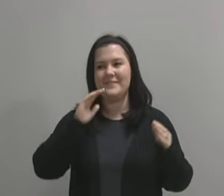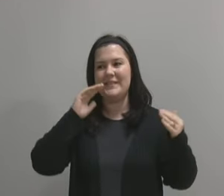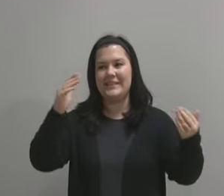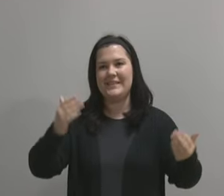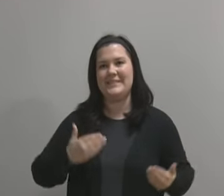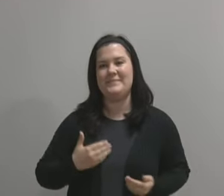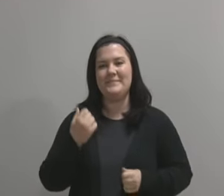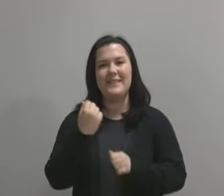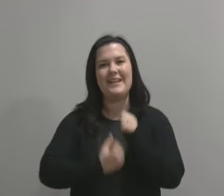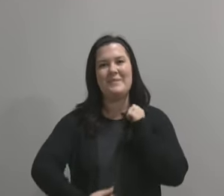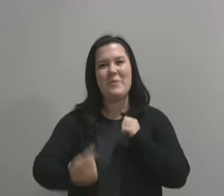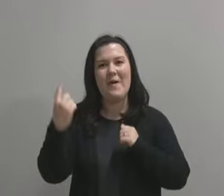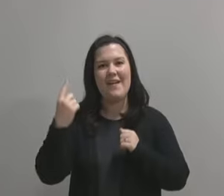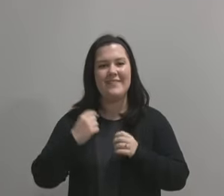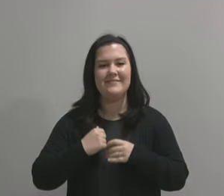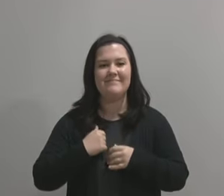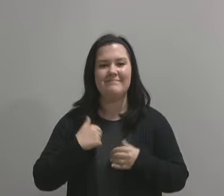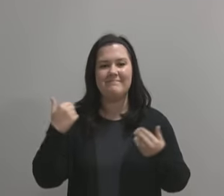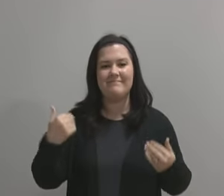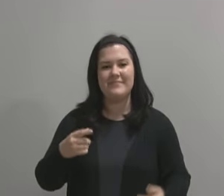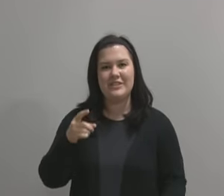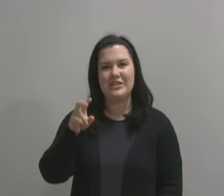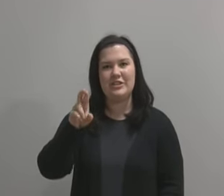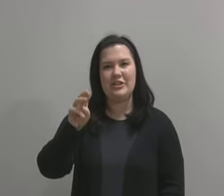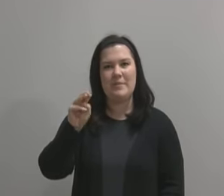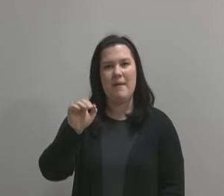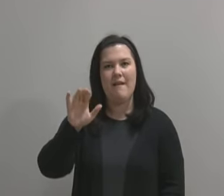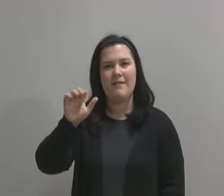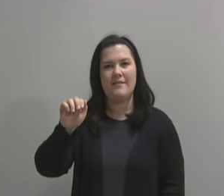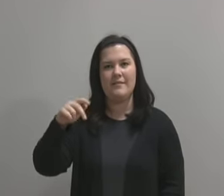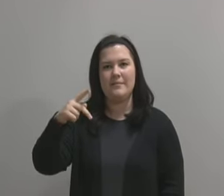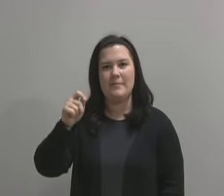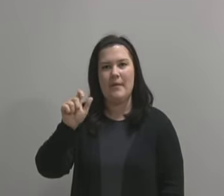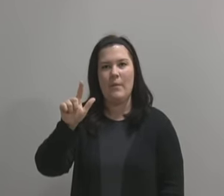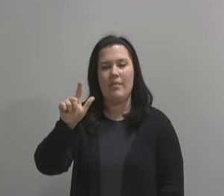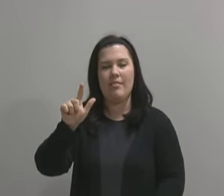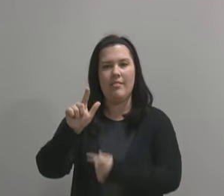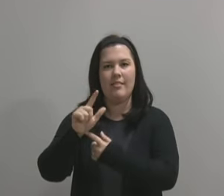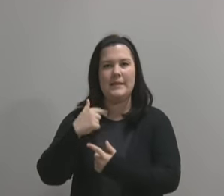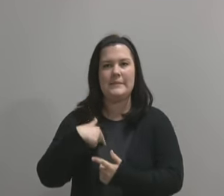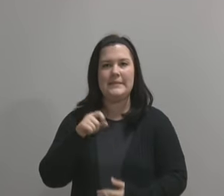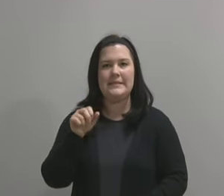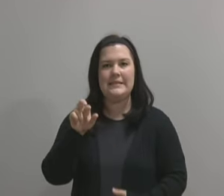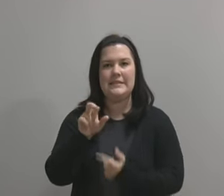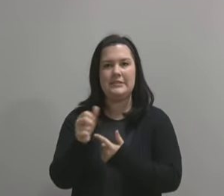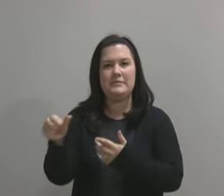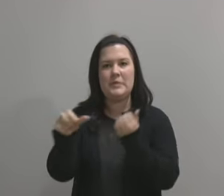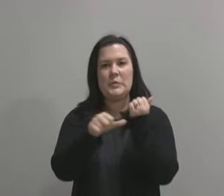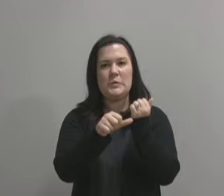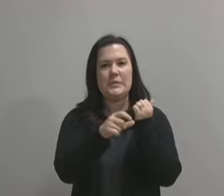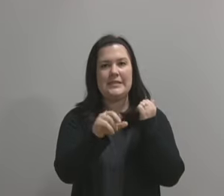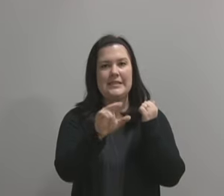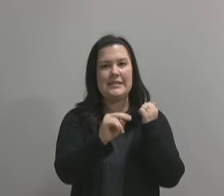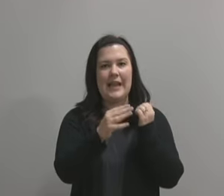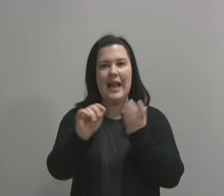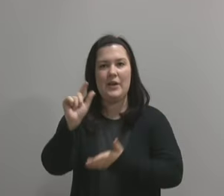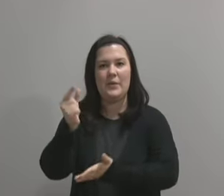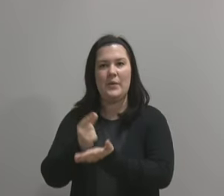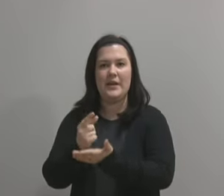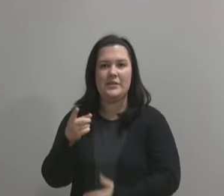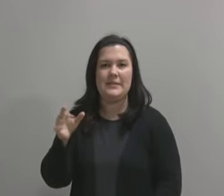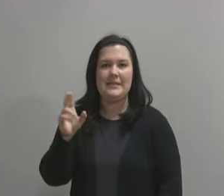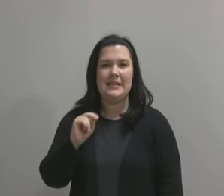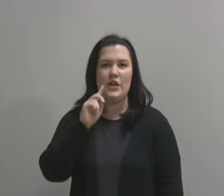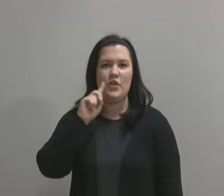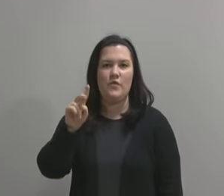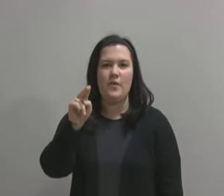Welcome, everyone. I am Dr. Monica Powell. I'm the Senior Associate Dean and Graduate Dean in the Naveen Jindal